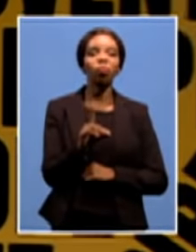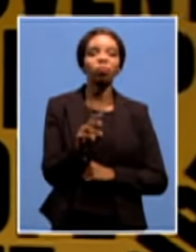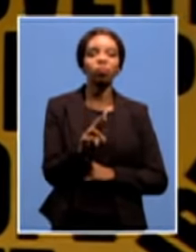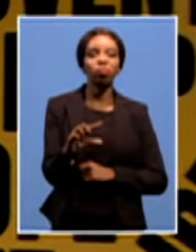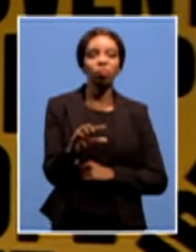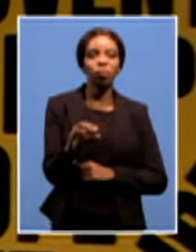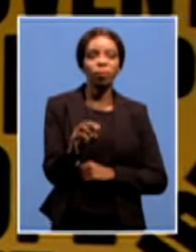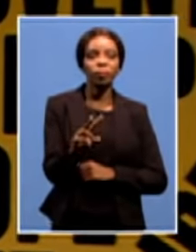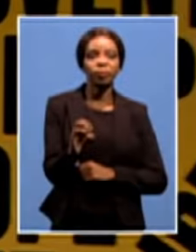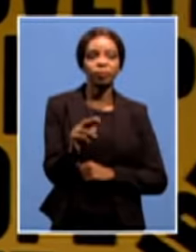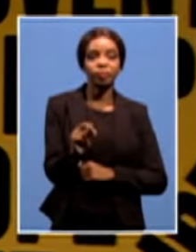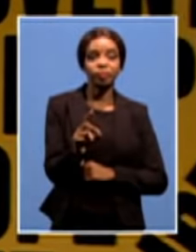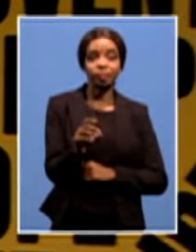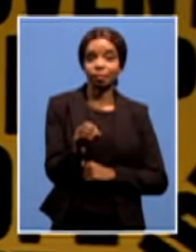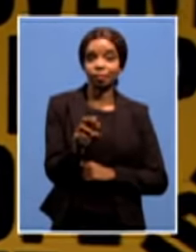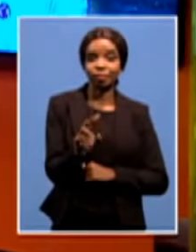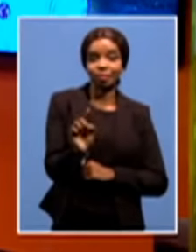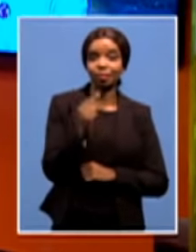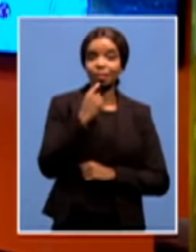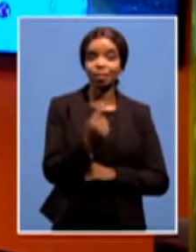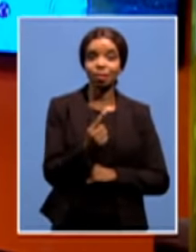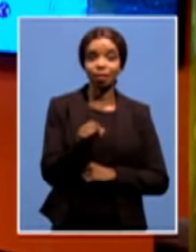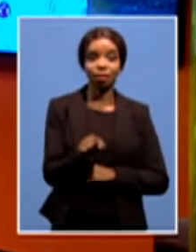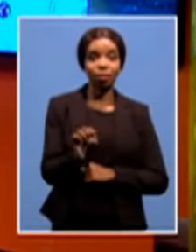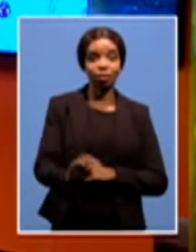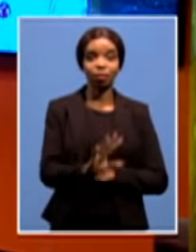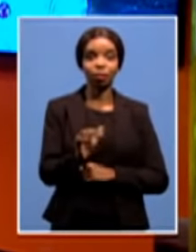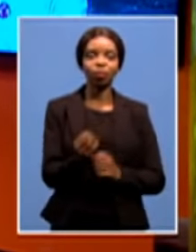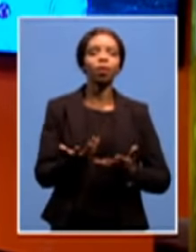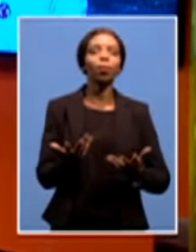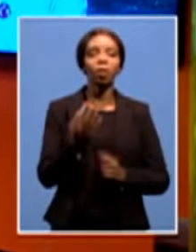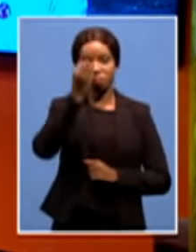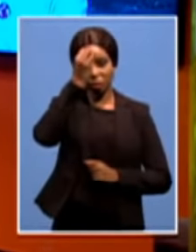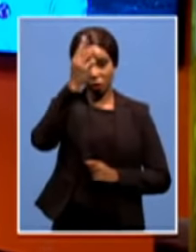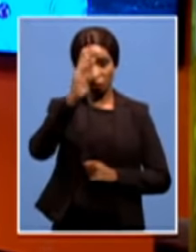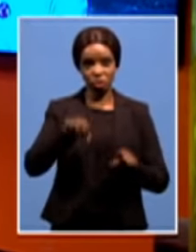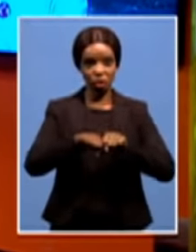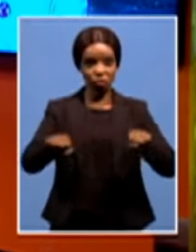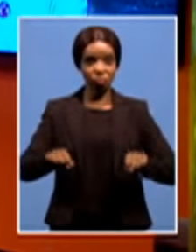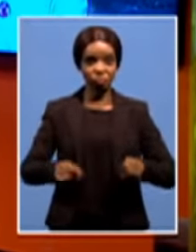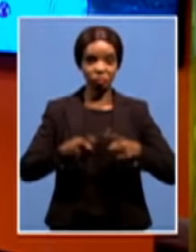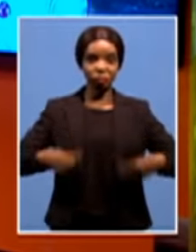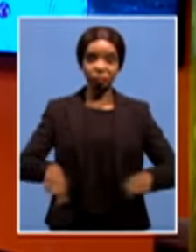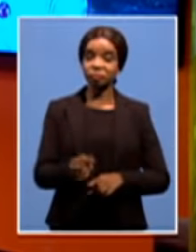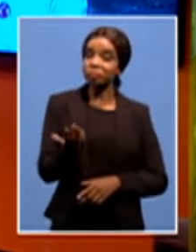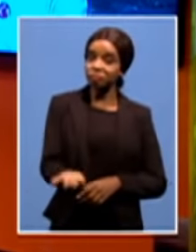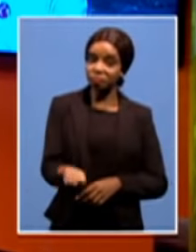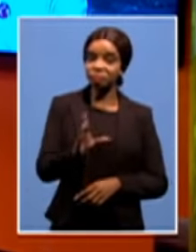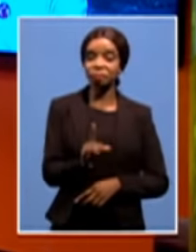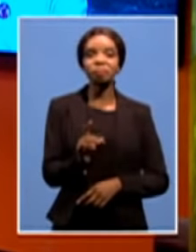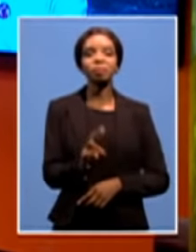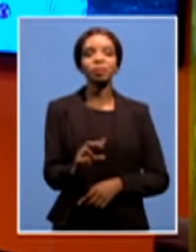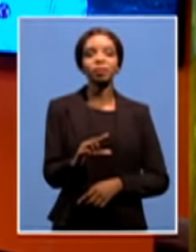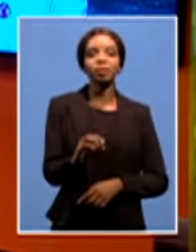at Save the Children South Africa. He's in our Pretoria studios. Dr. Govender, good evening to you and thank you so much